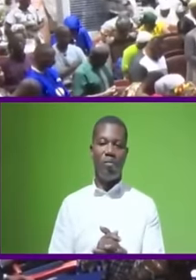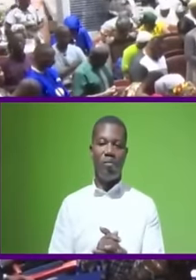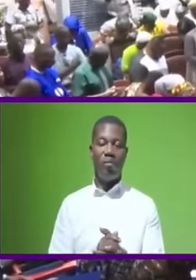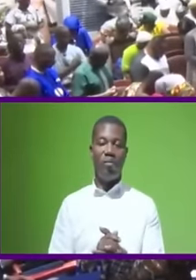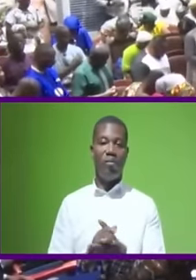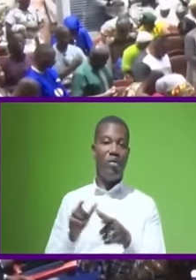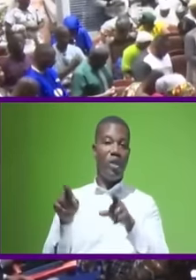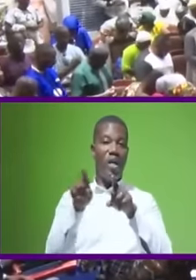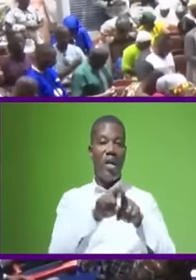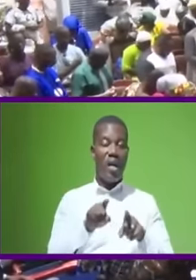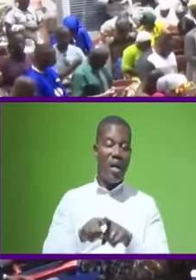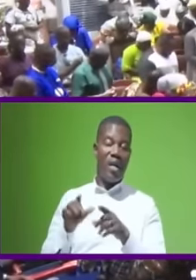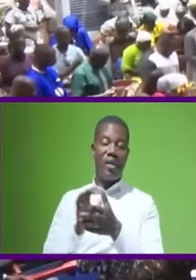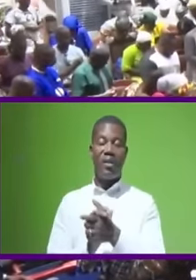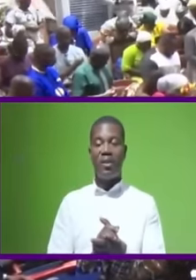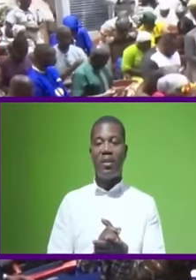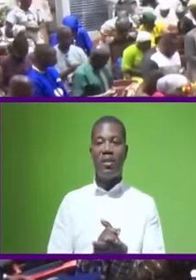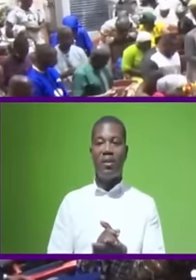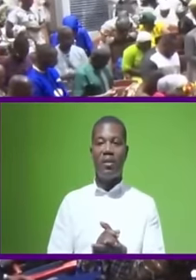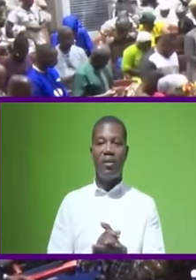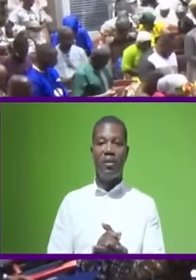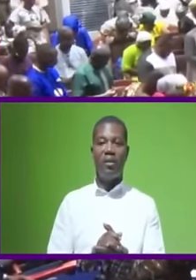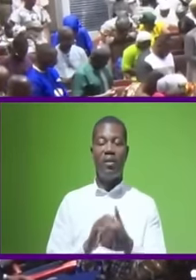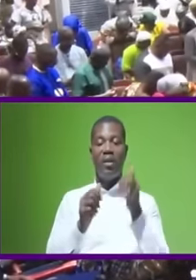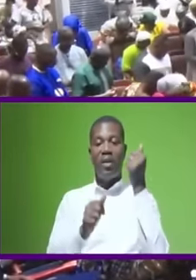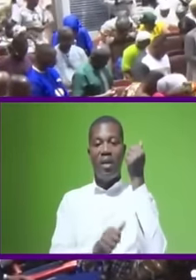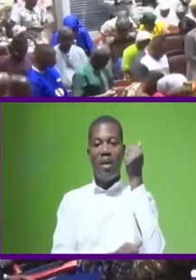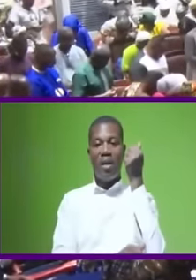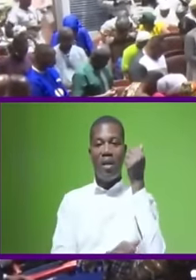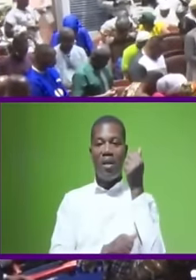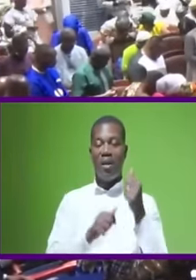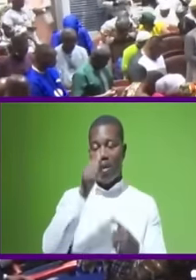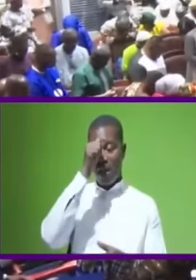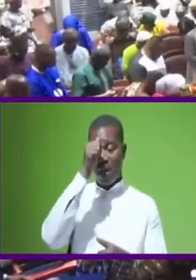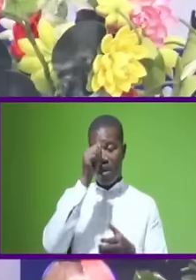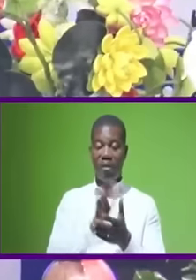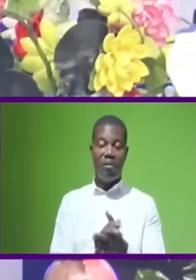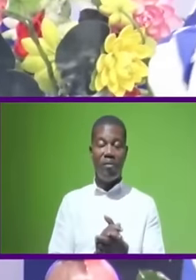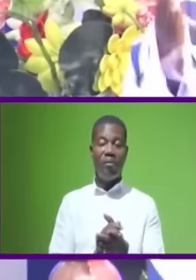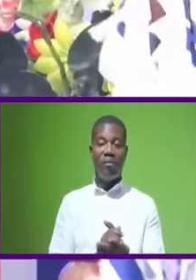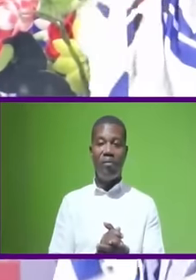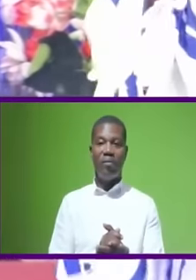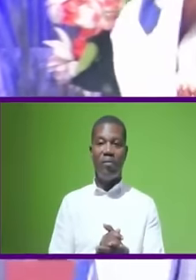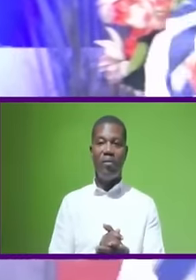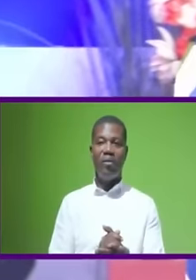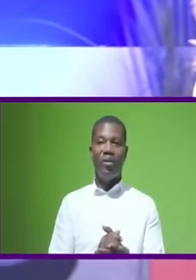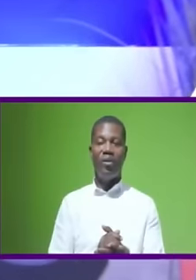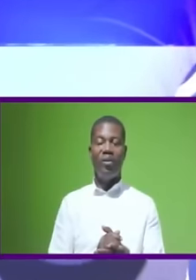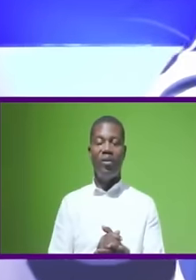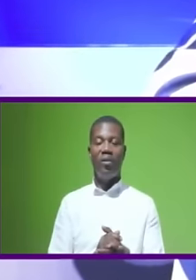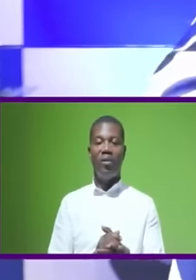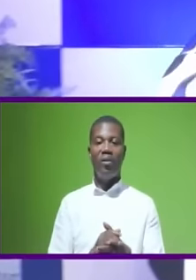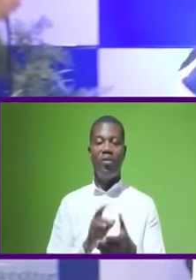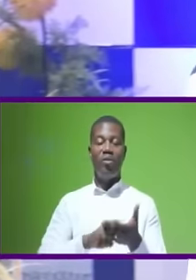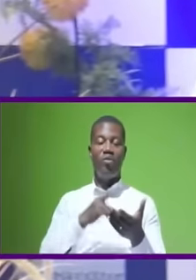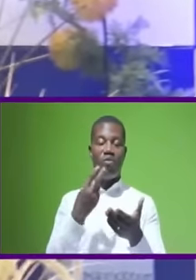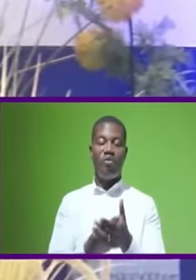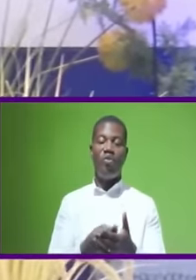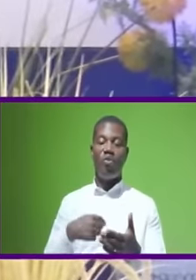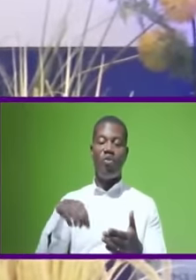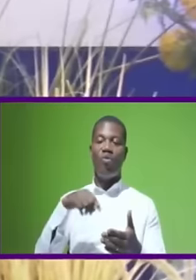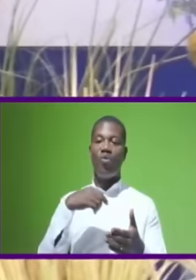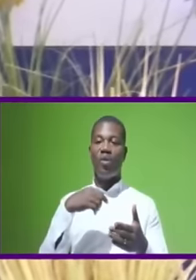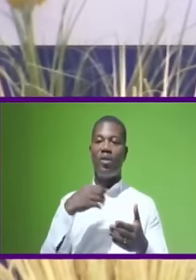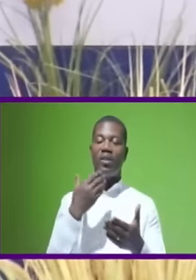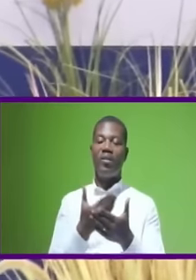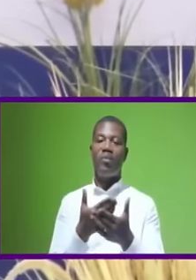Send your Adam, what's that? You be a young United, or to be poof house wanted. And yes, no. Adam, no, no,